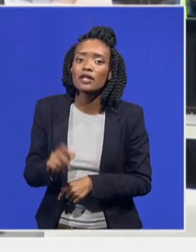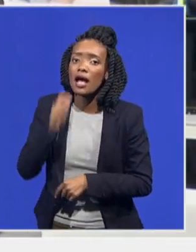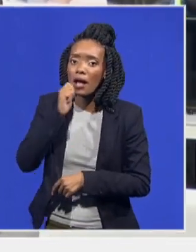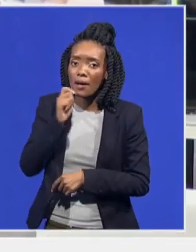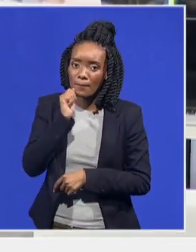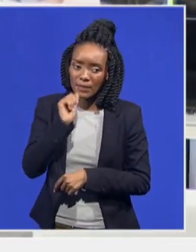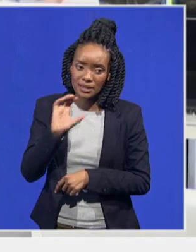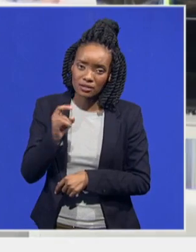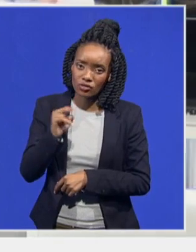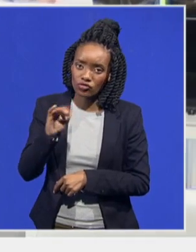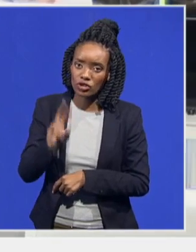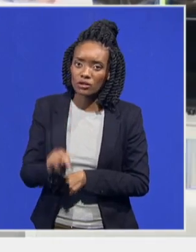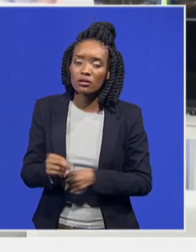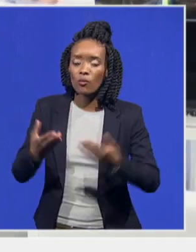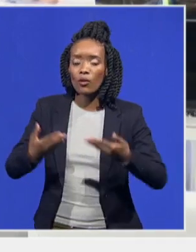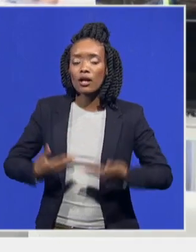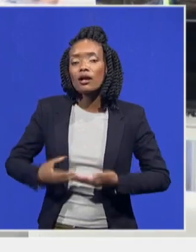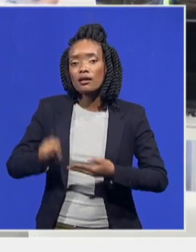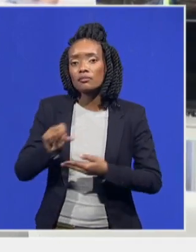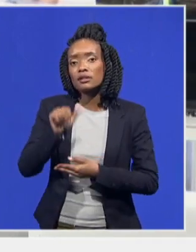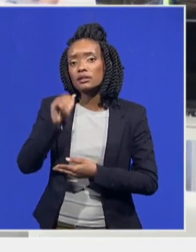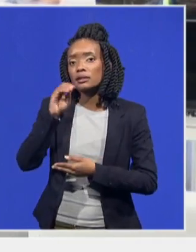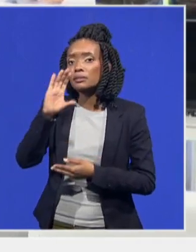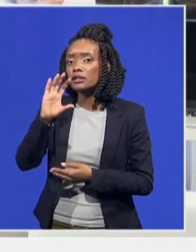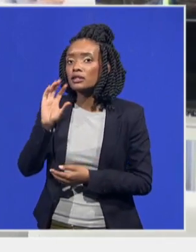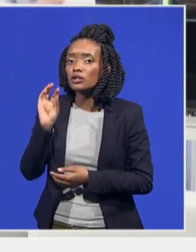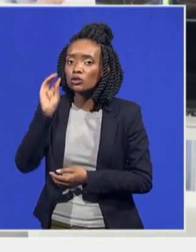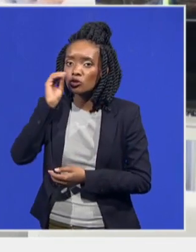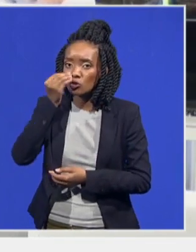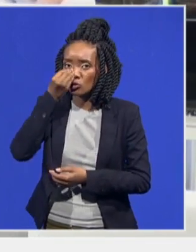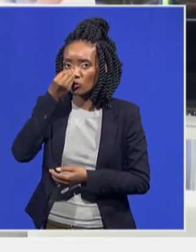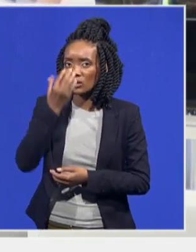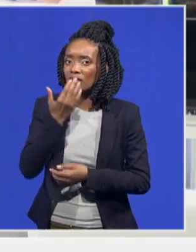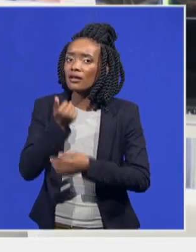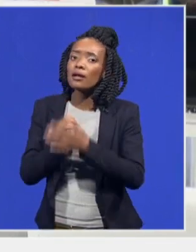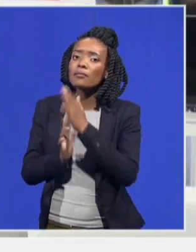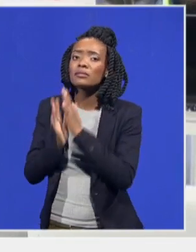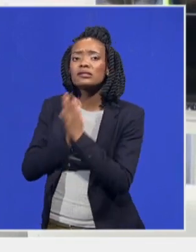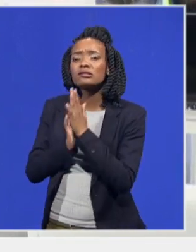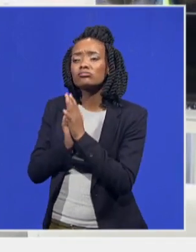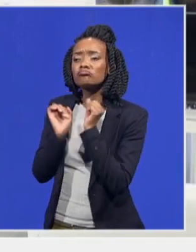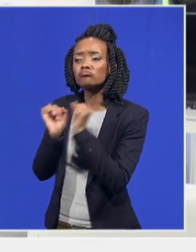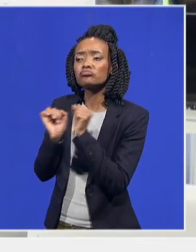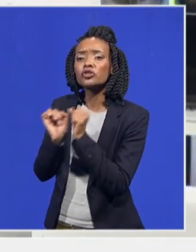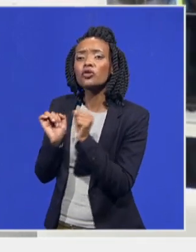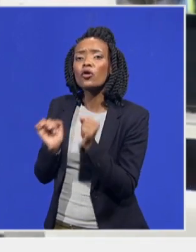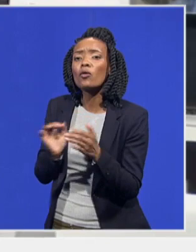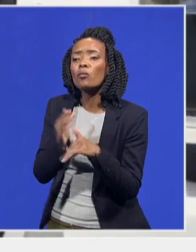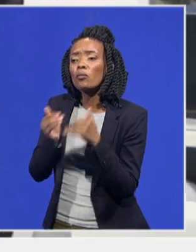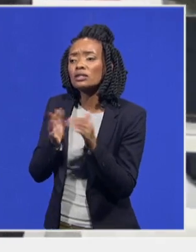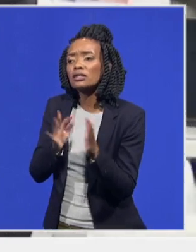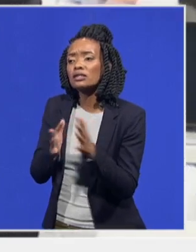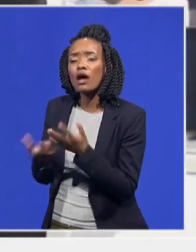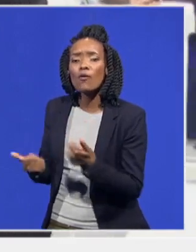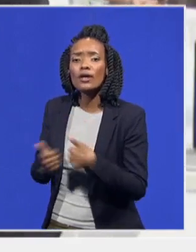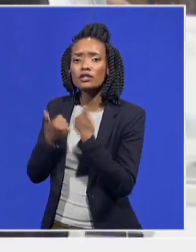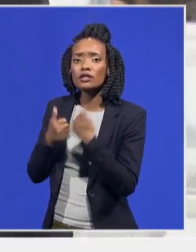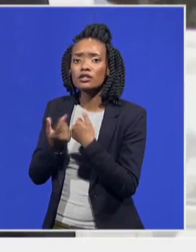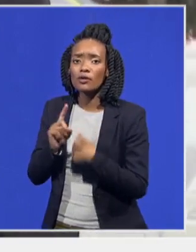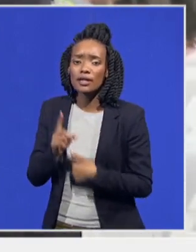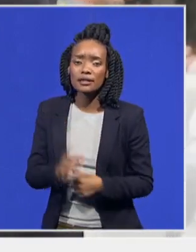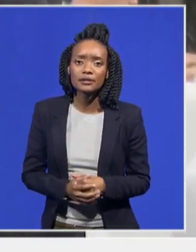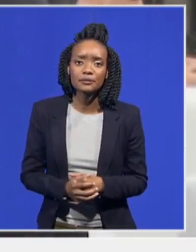to SABC News. Just talk to us about your process and the challenges. Okay. Every